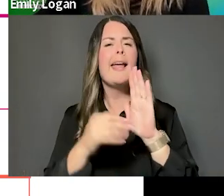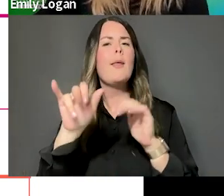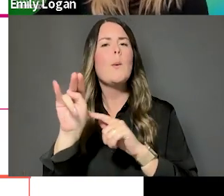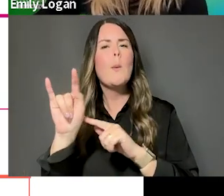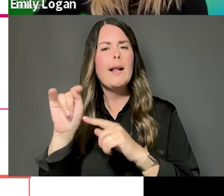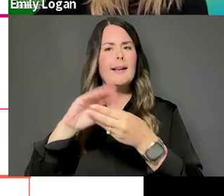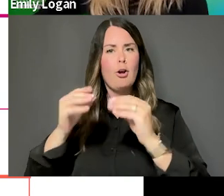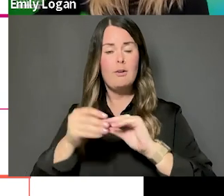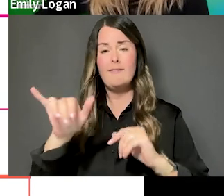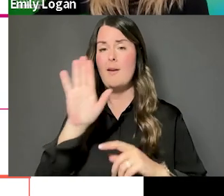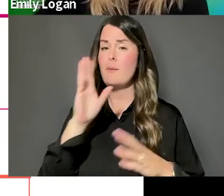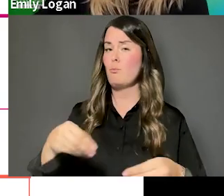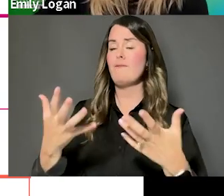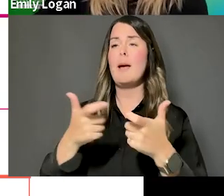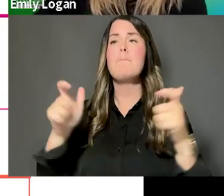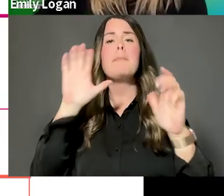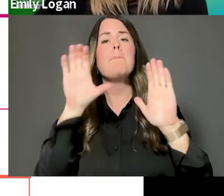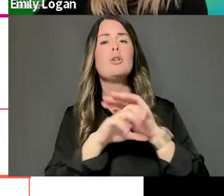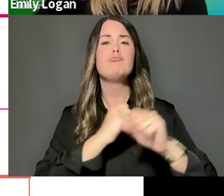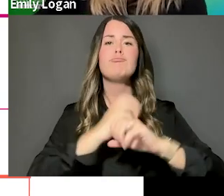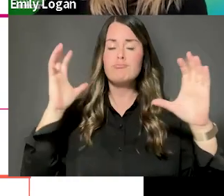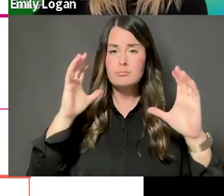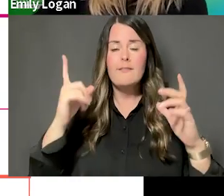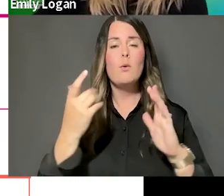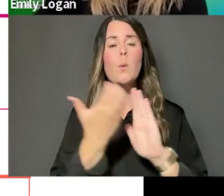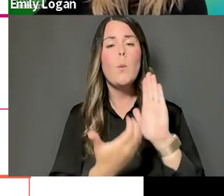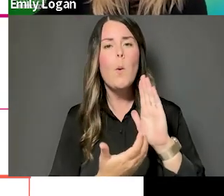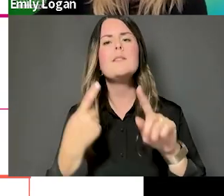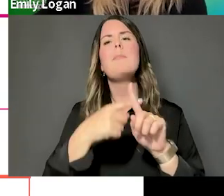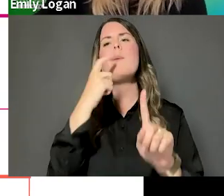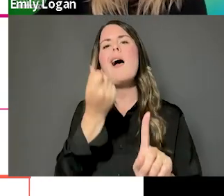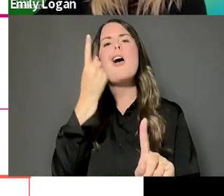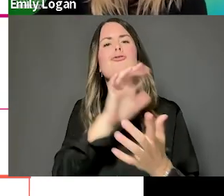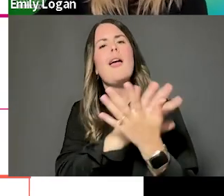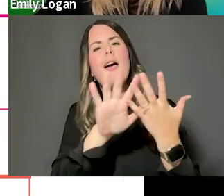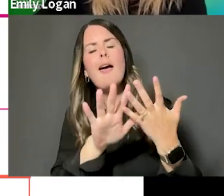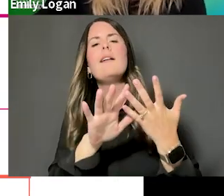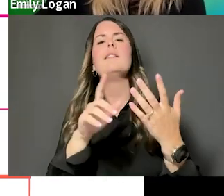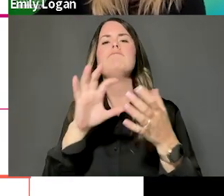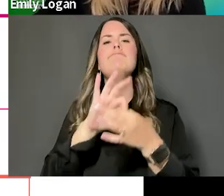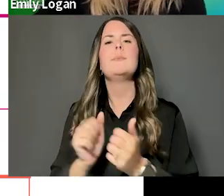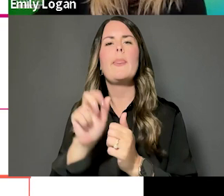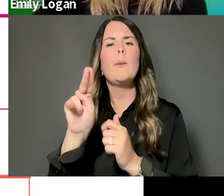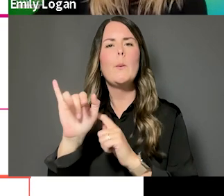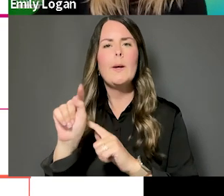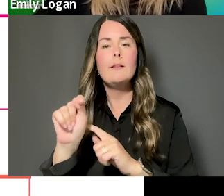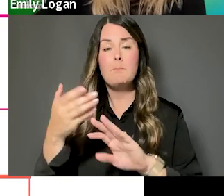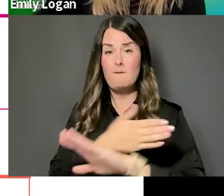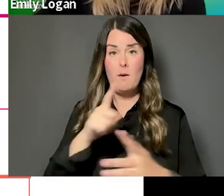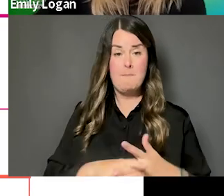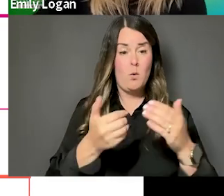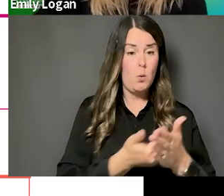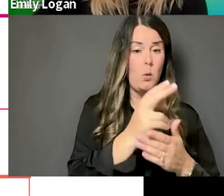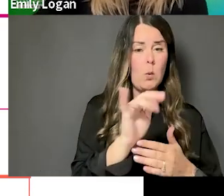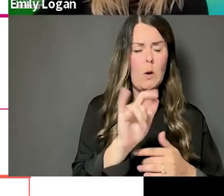read the unit narratives. These provide a big picture view of the course and will help you understand the arc across the units.